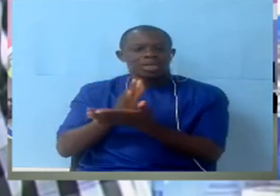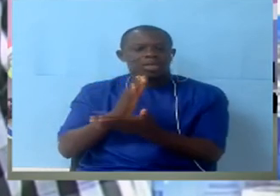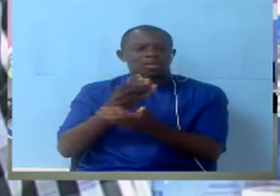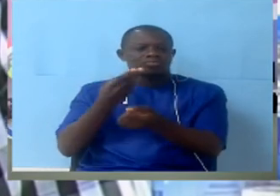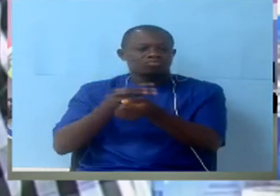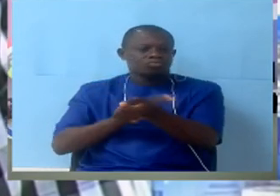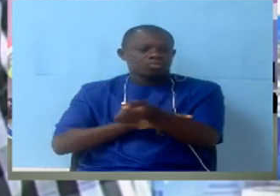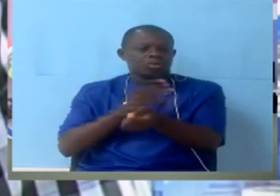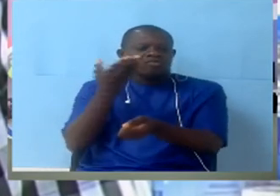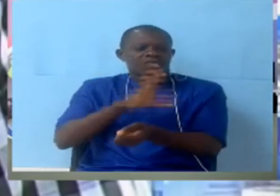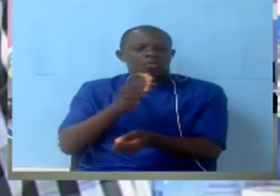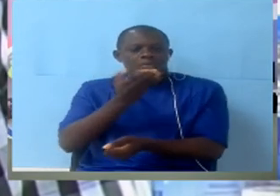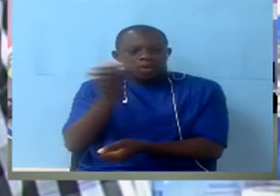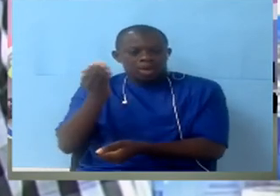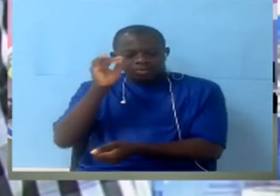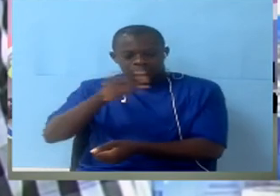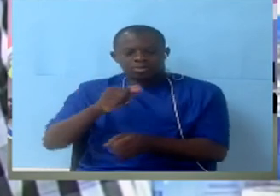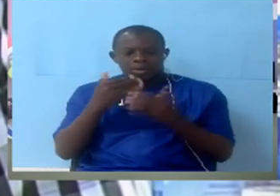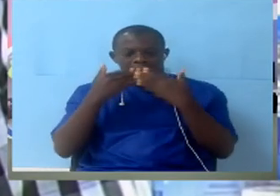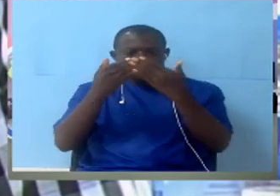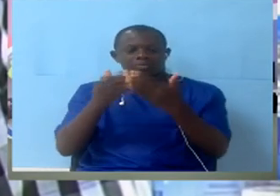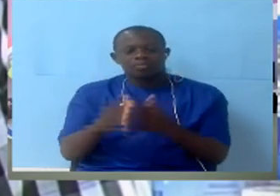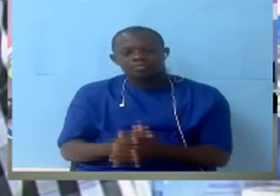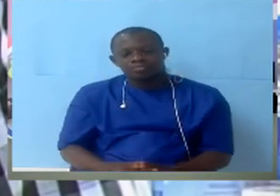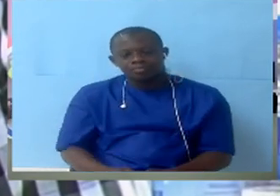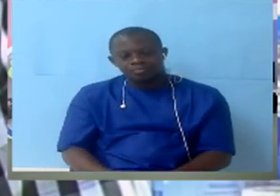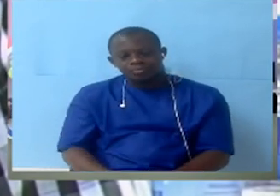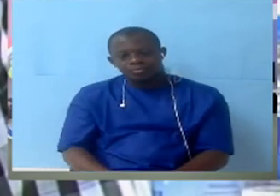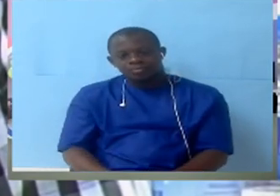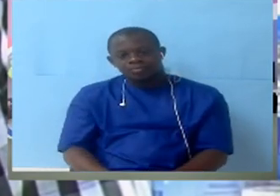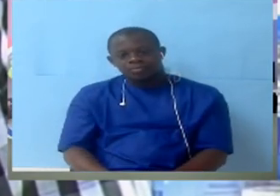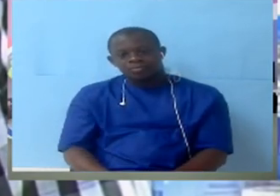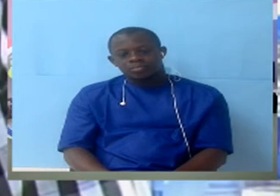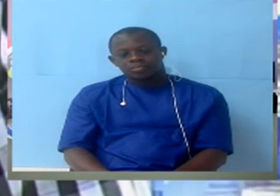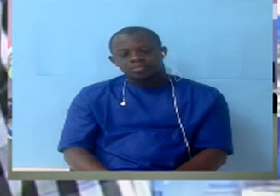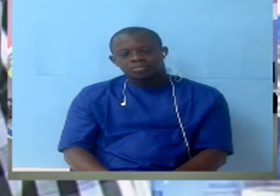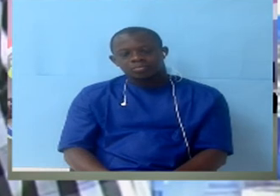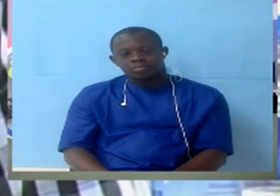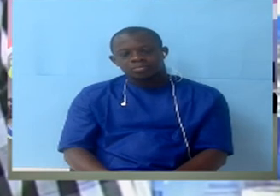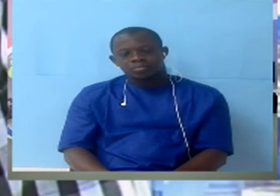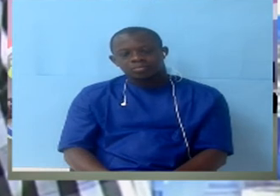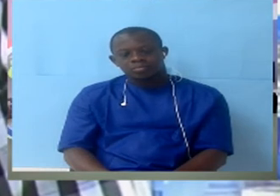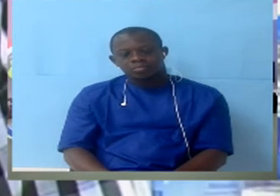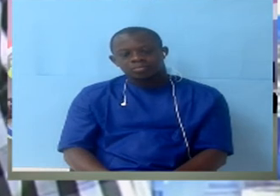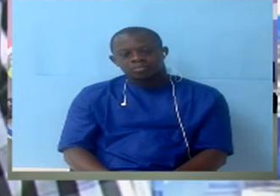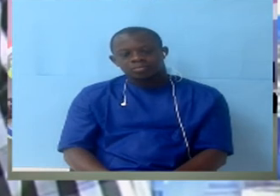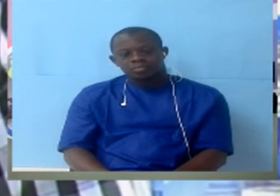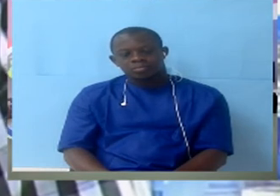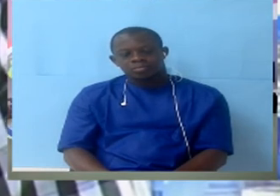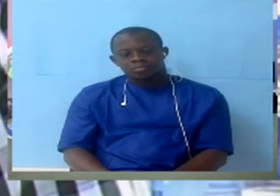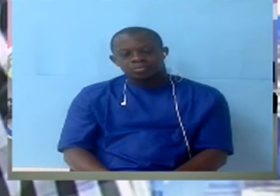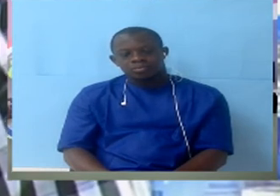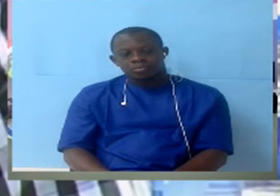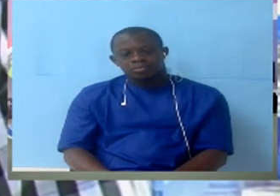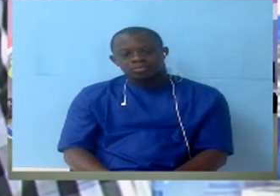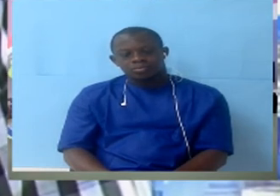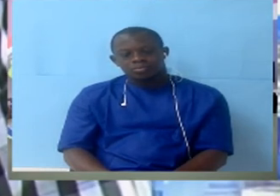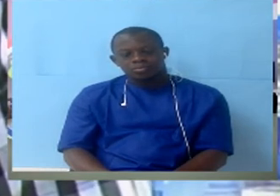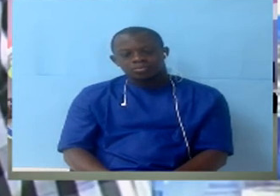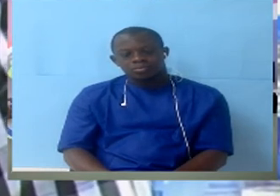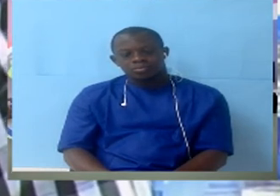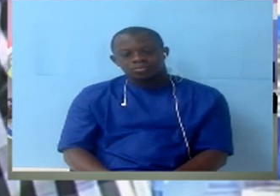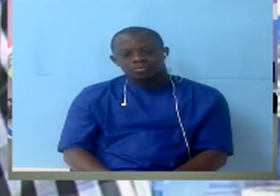kabri yamuta fa safo ay soro min dole. Actually manabula ka long ate kabri yamuta fanan